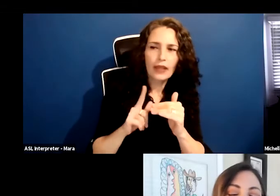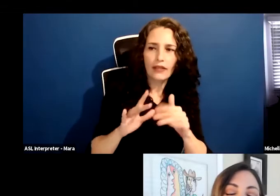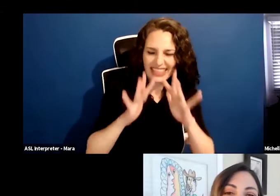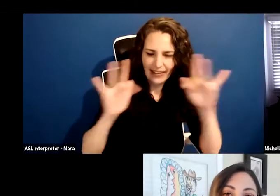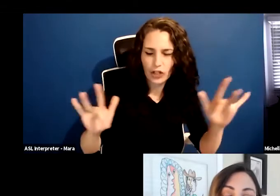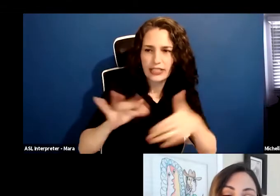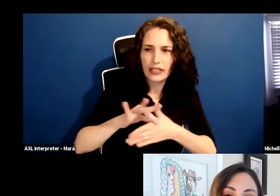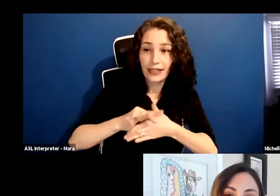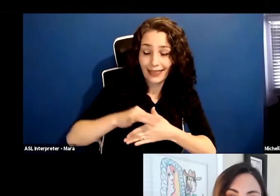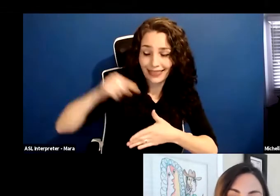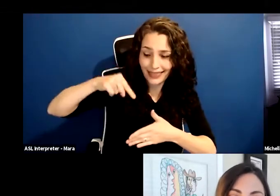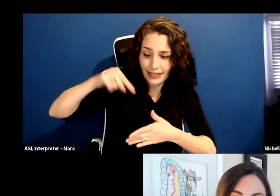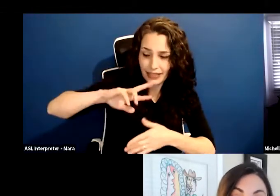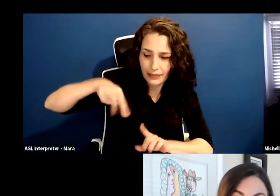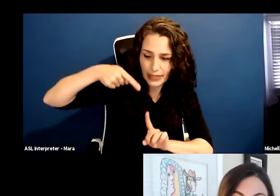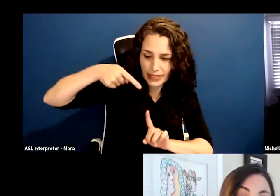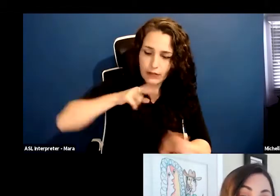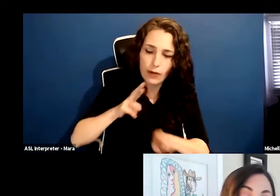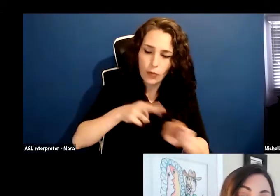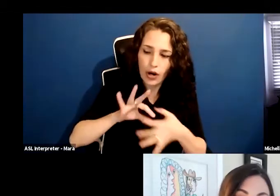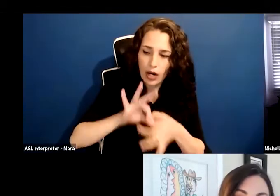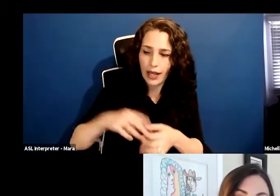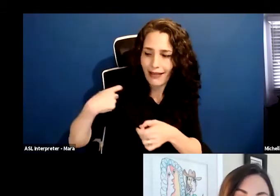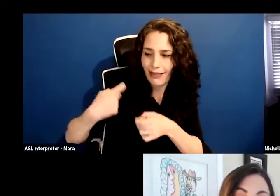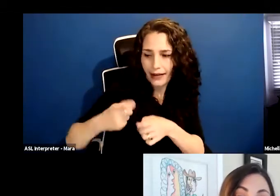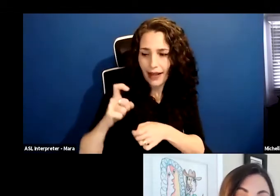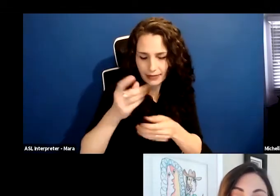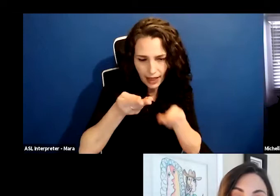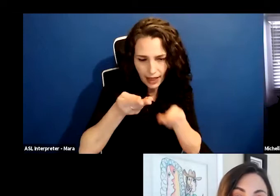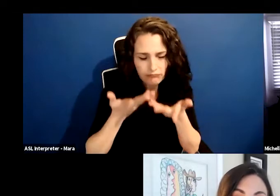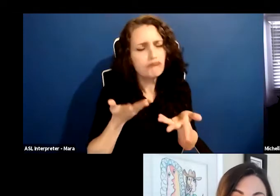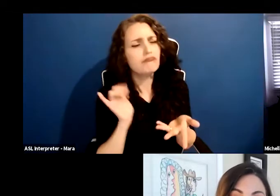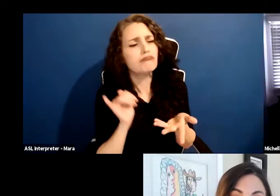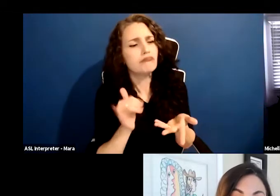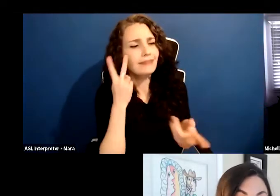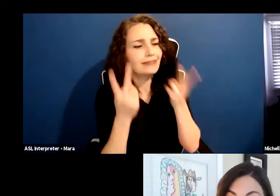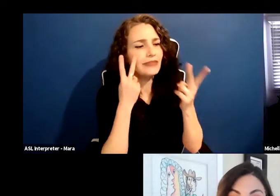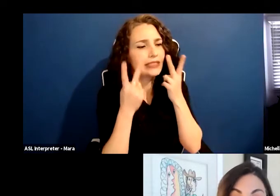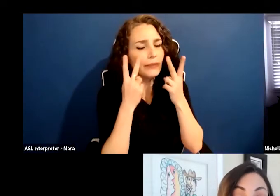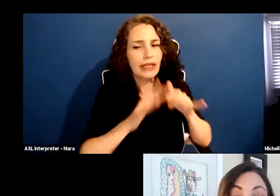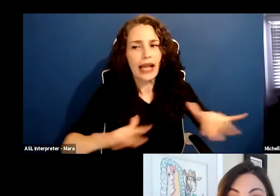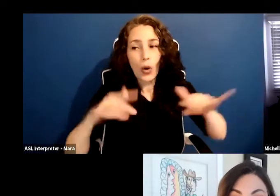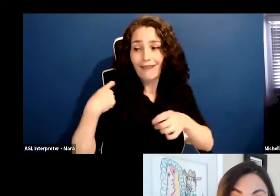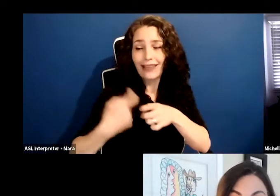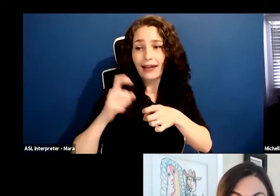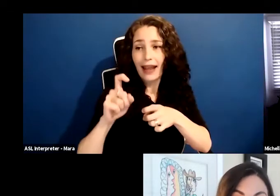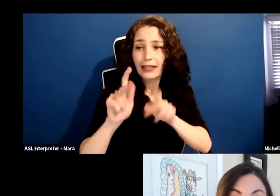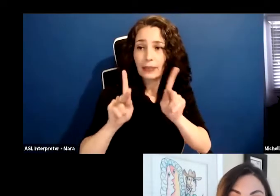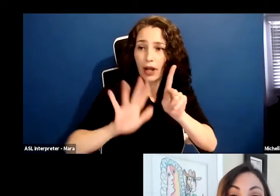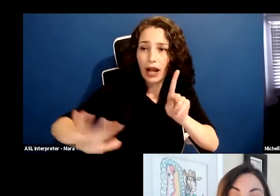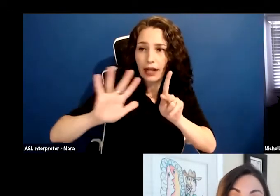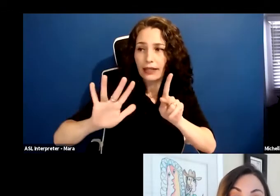this specific report, and as it relates to Latinx, allowed us to see the visibility Latinx people, actors,